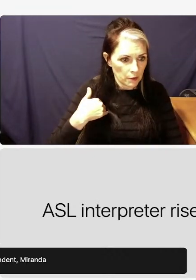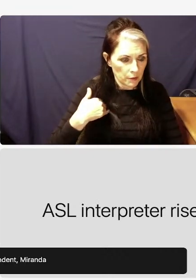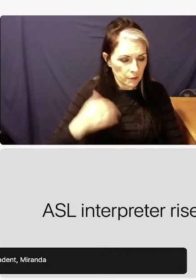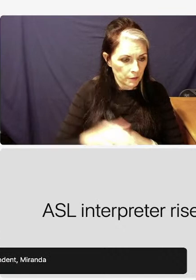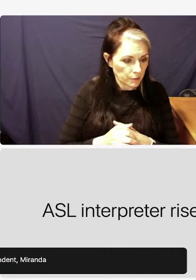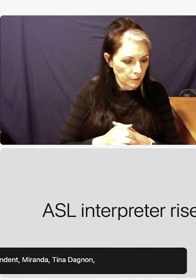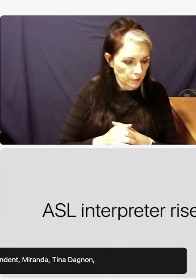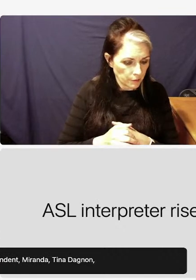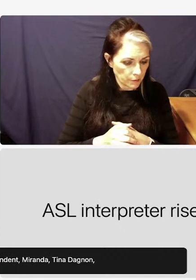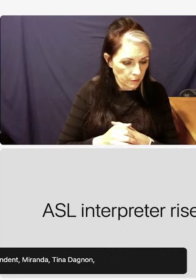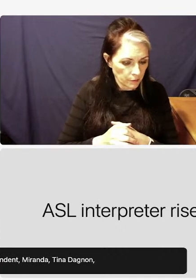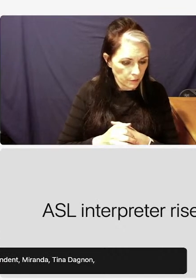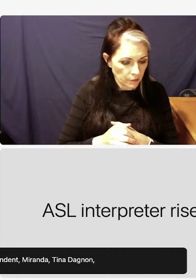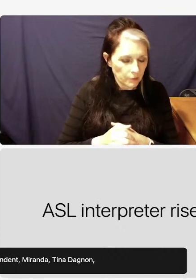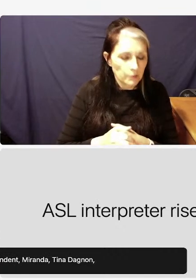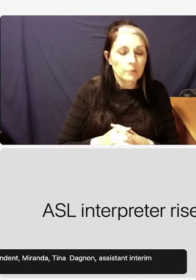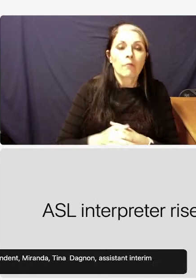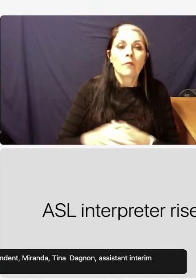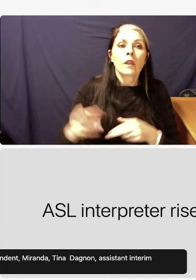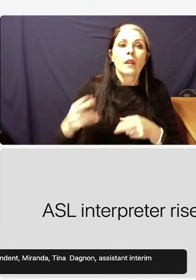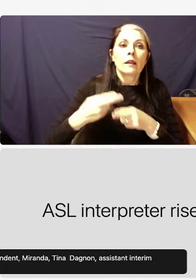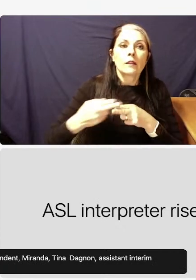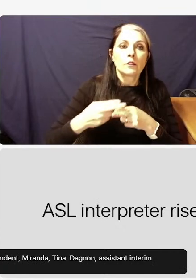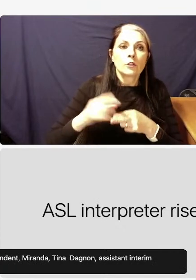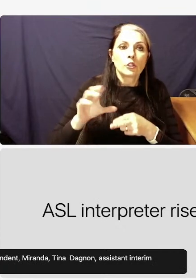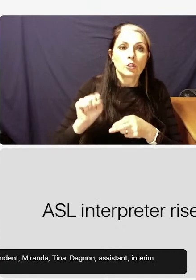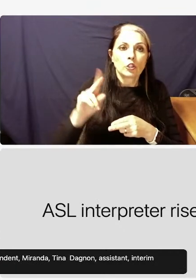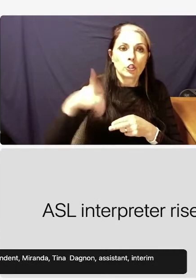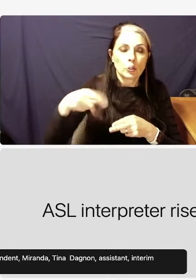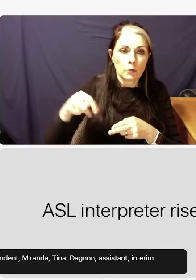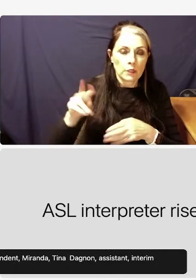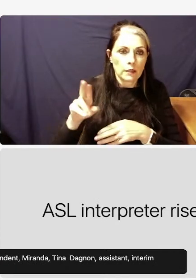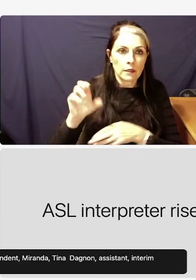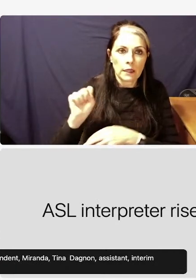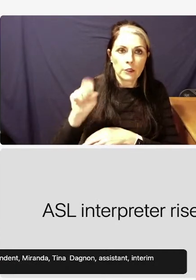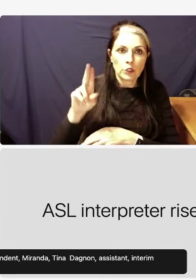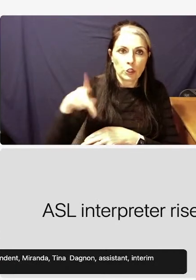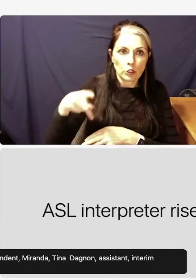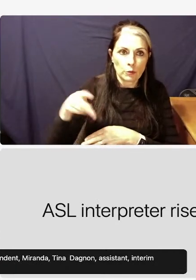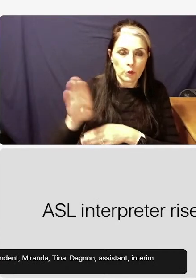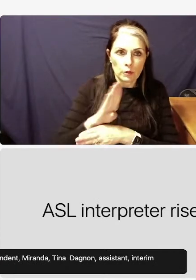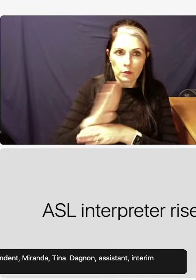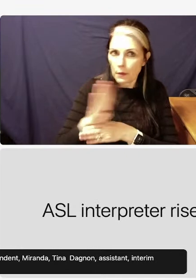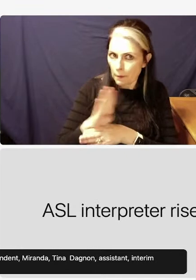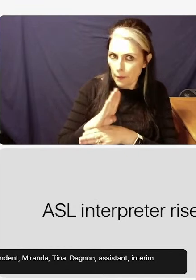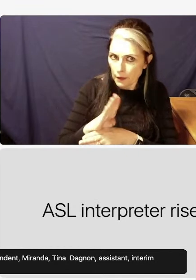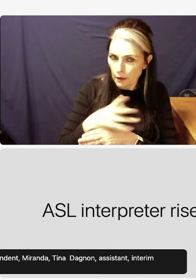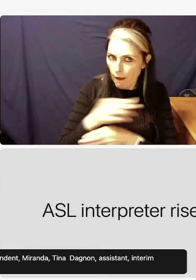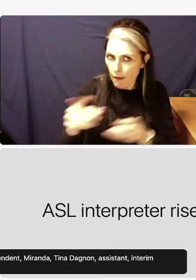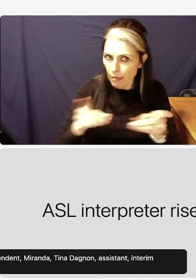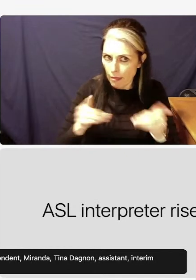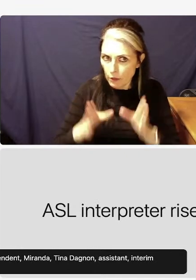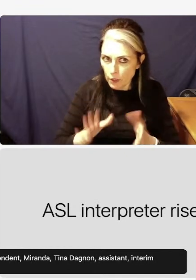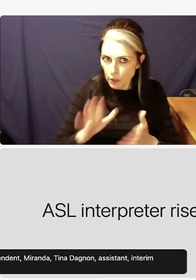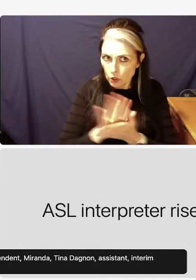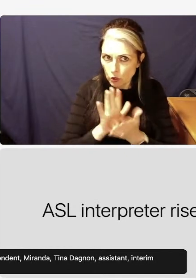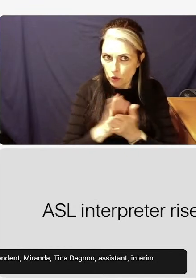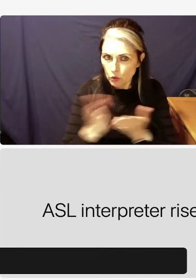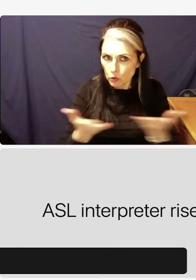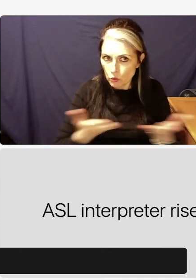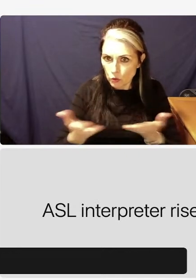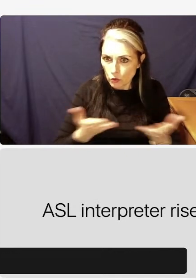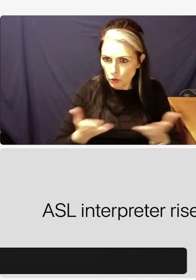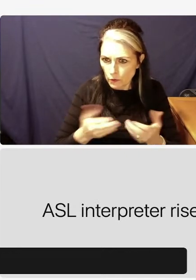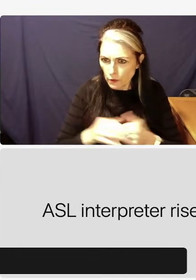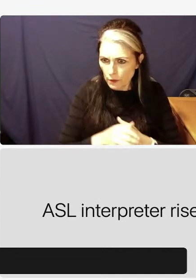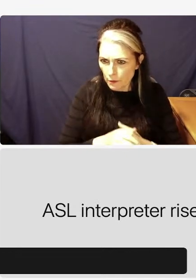assistant interim assistant superintendent of business and marie amanda ceravia director of fiscal services risk management